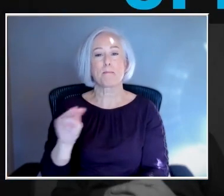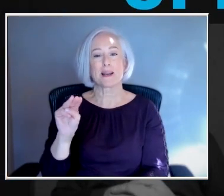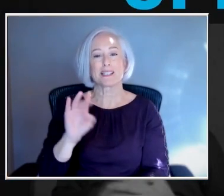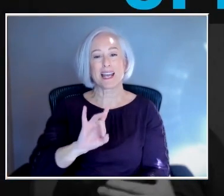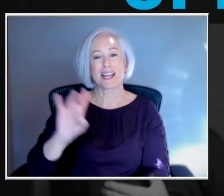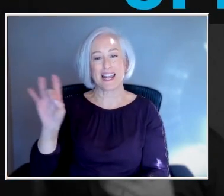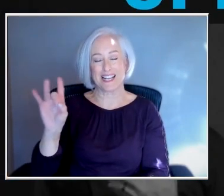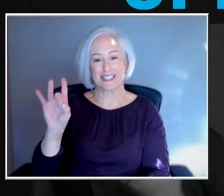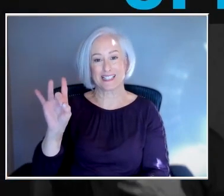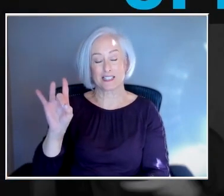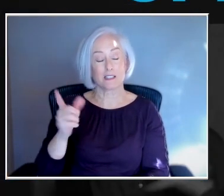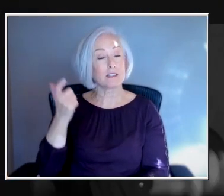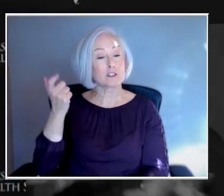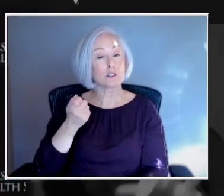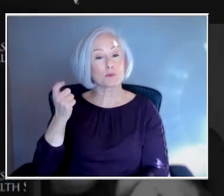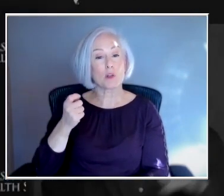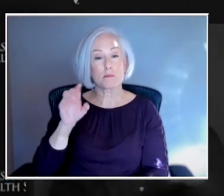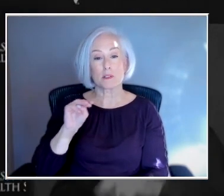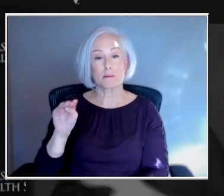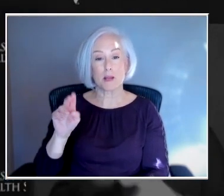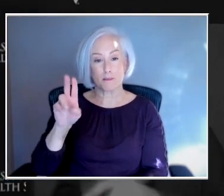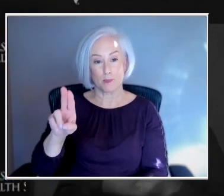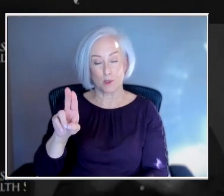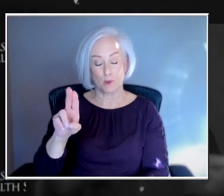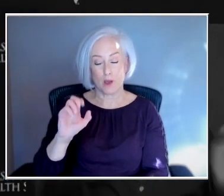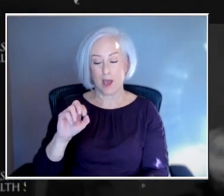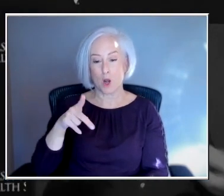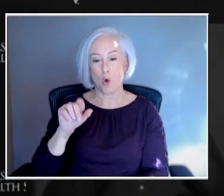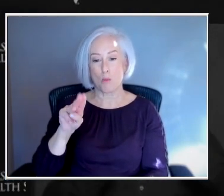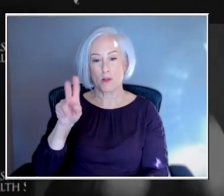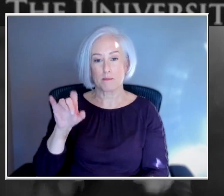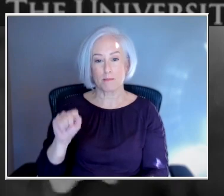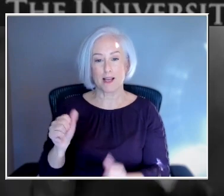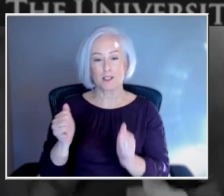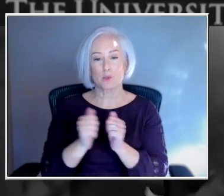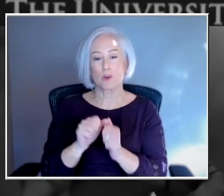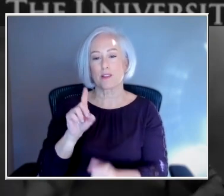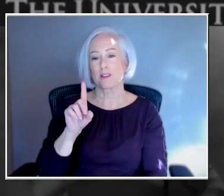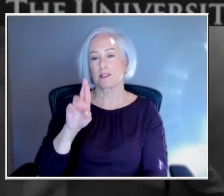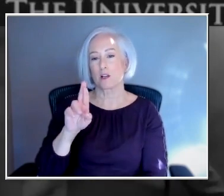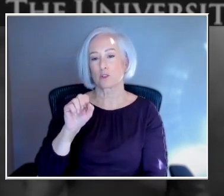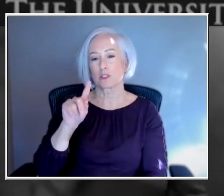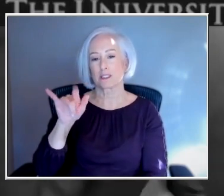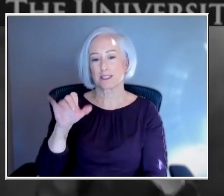Subscribe to our Morning Medical Update and Open Mics with Dr. Stites podcast.